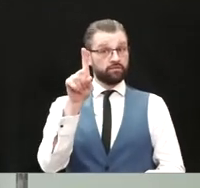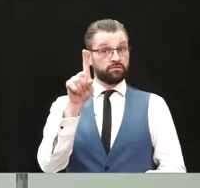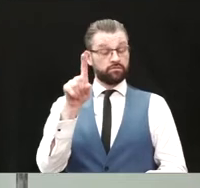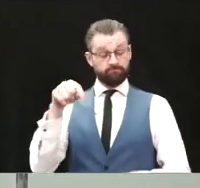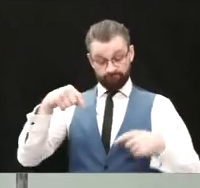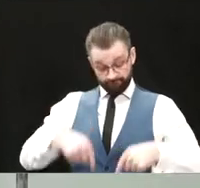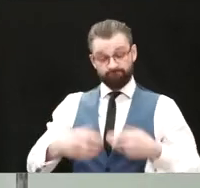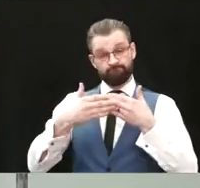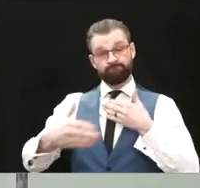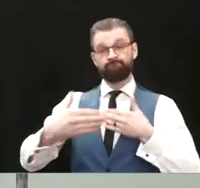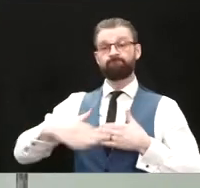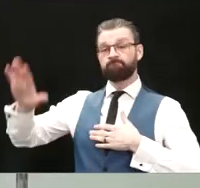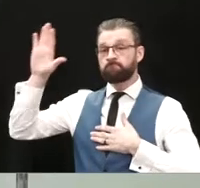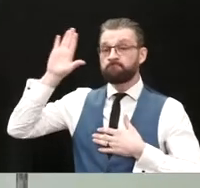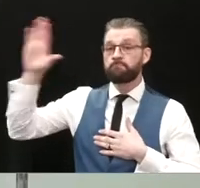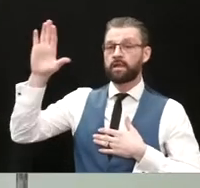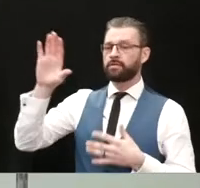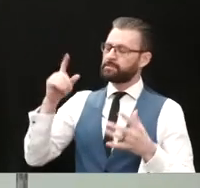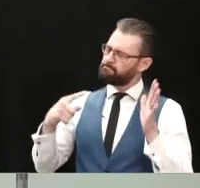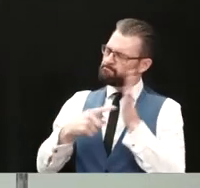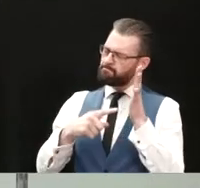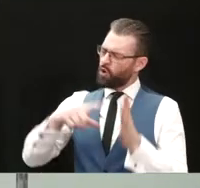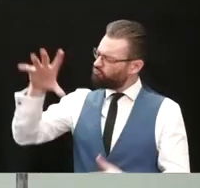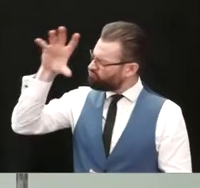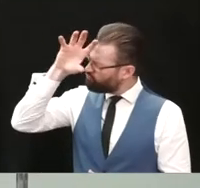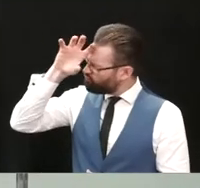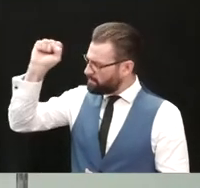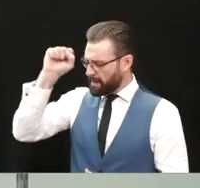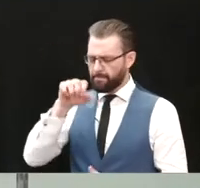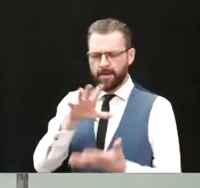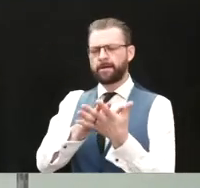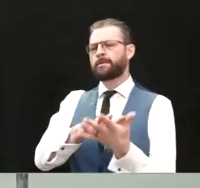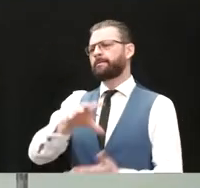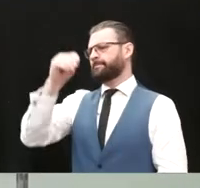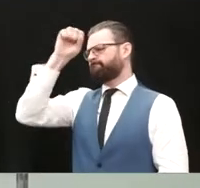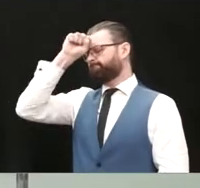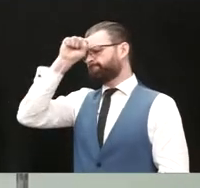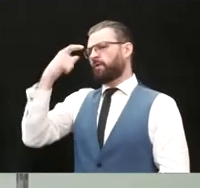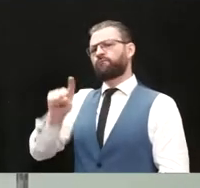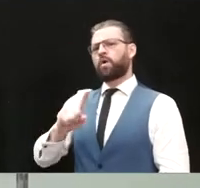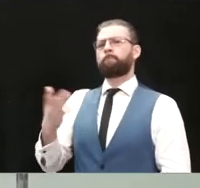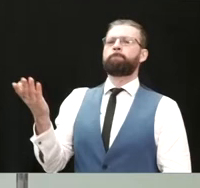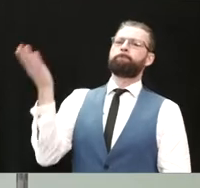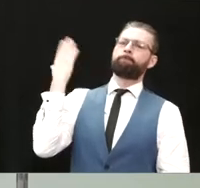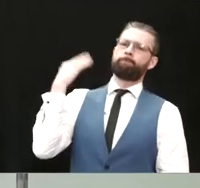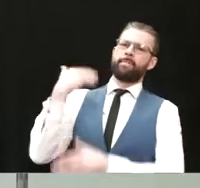solemn pledge to remember and to learn the lessons of history.